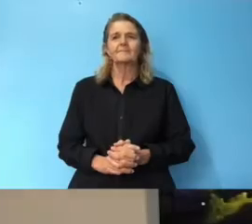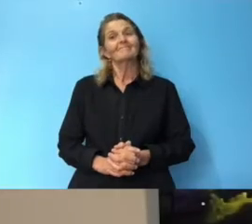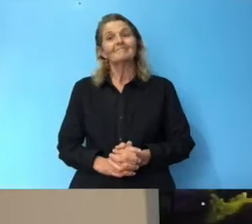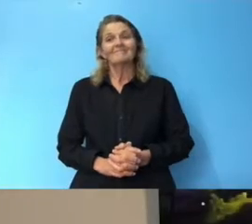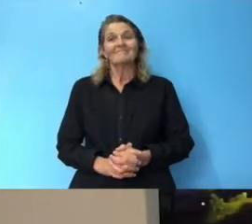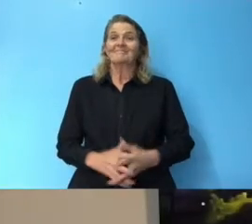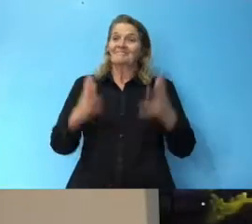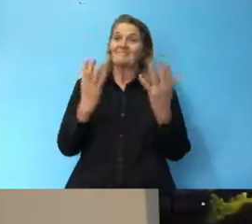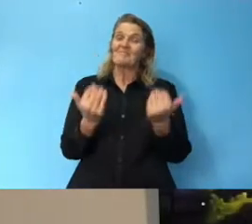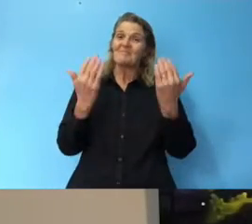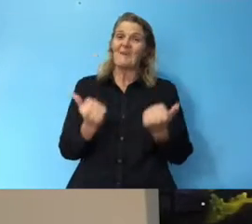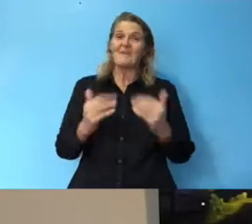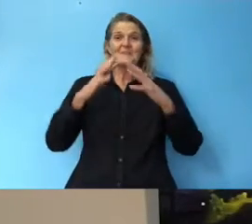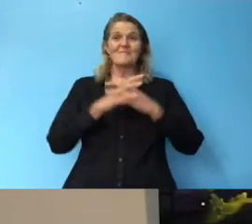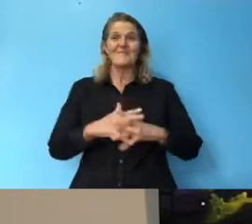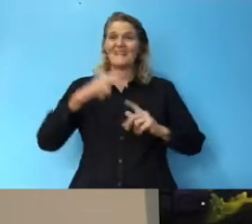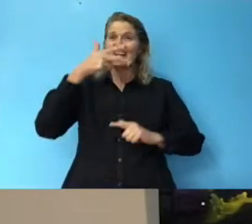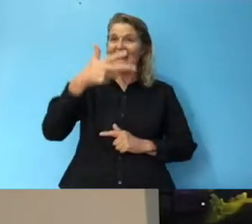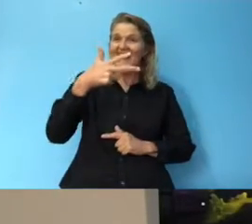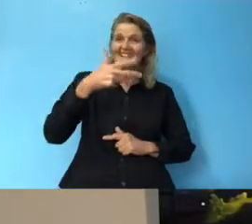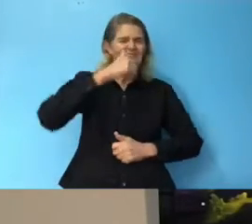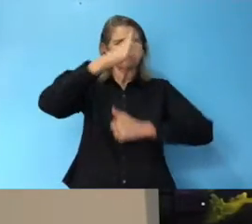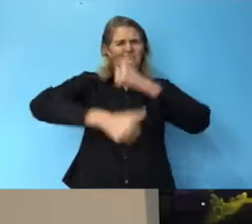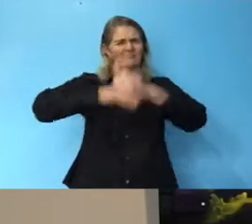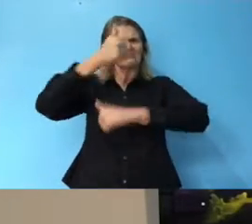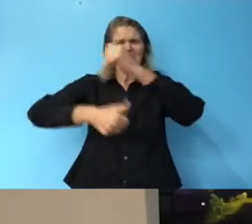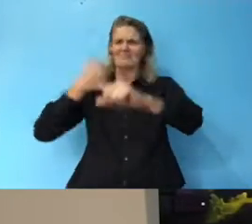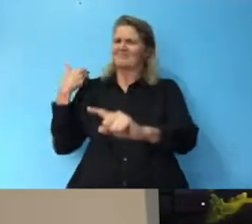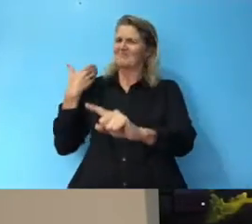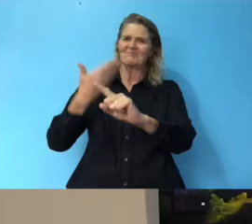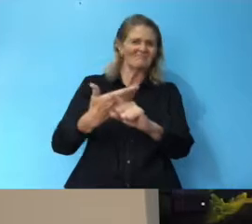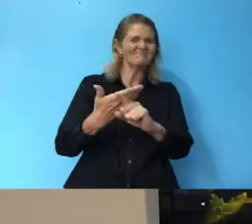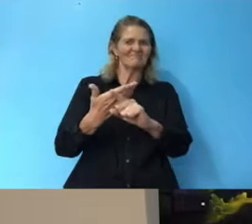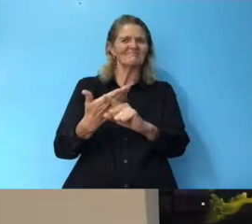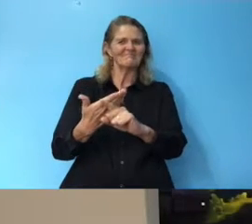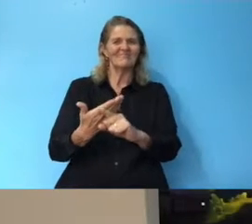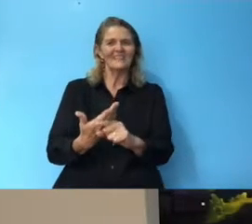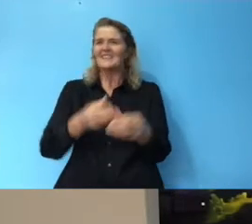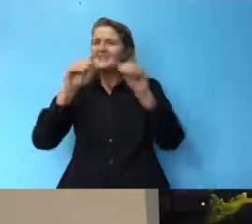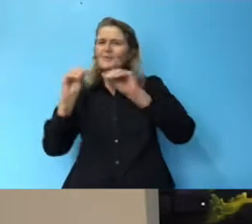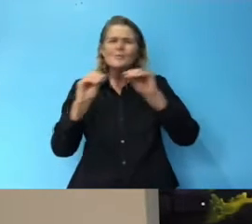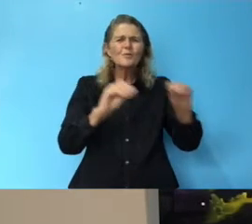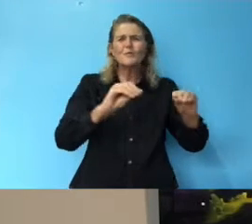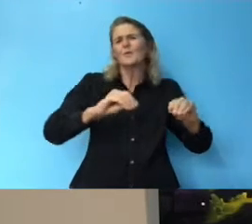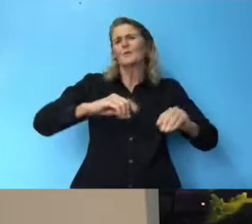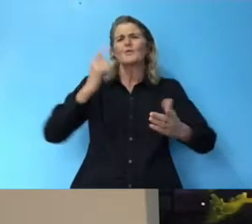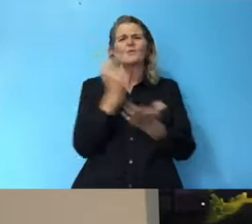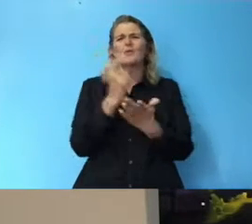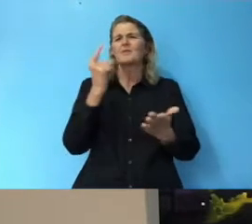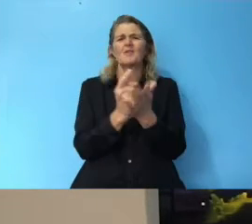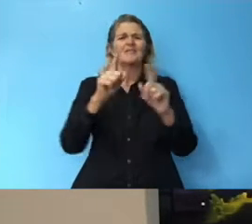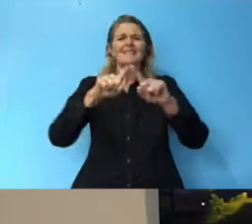Guys, welcome to week 8. Congratulations on getting this far. I feel like I've bombarded you with a lot of information so far on lots